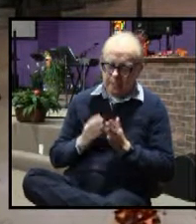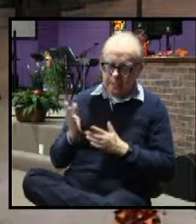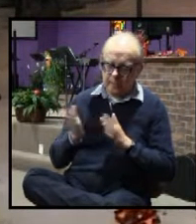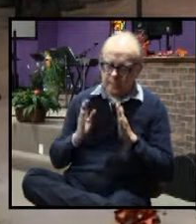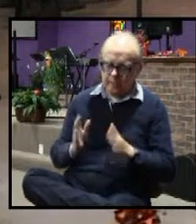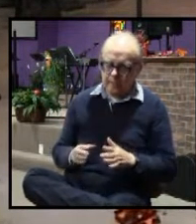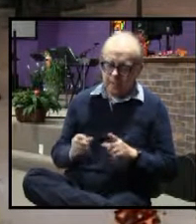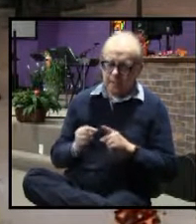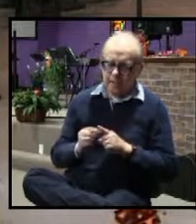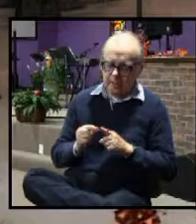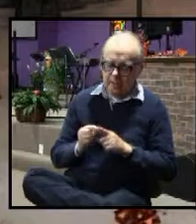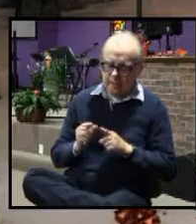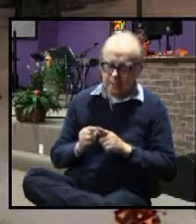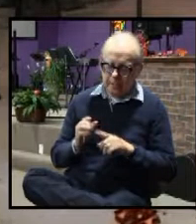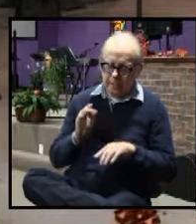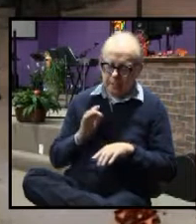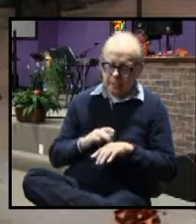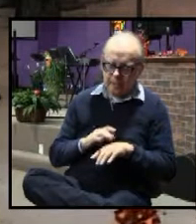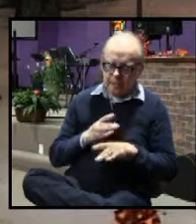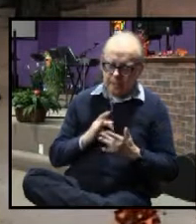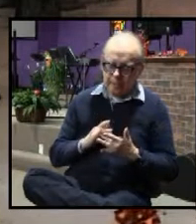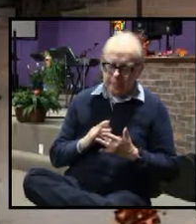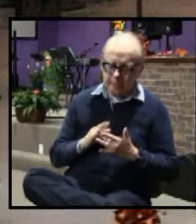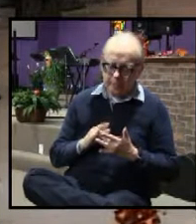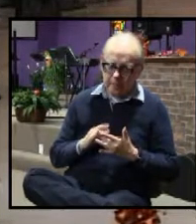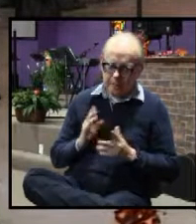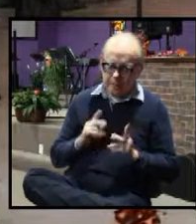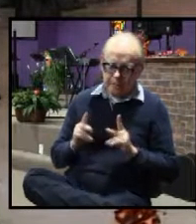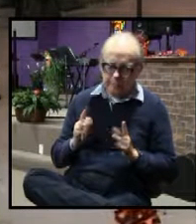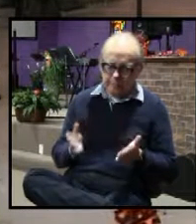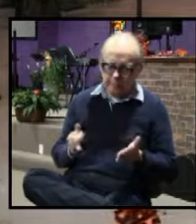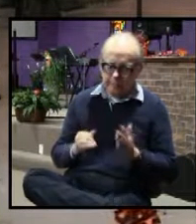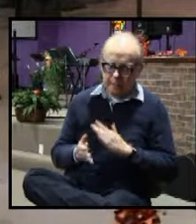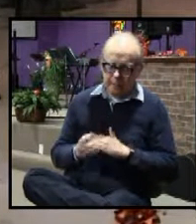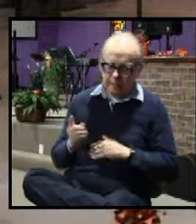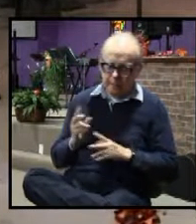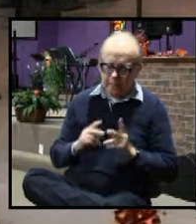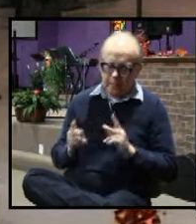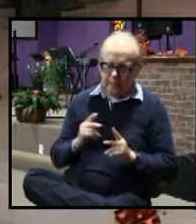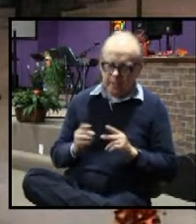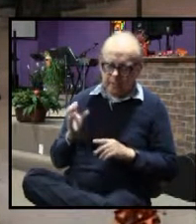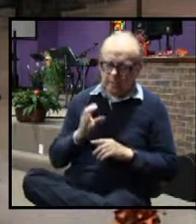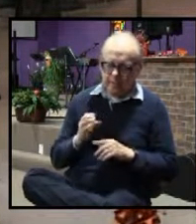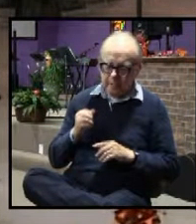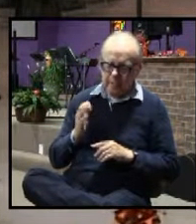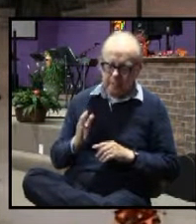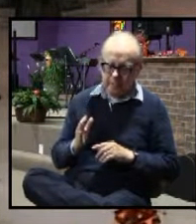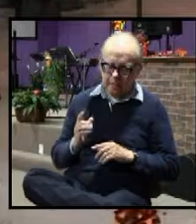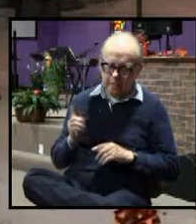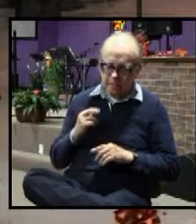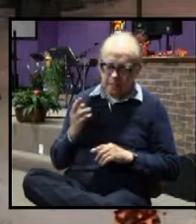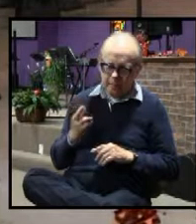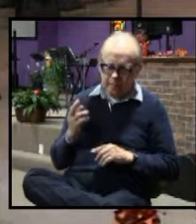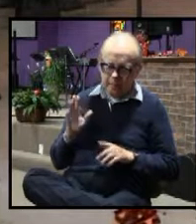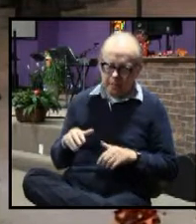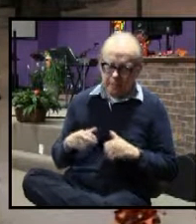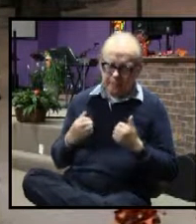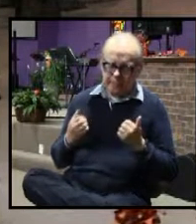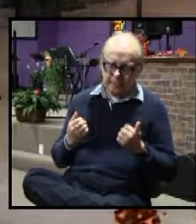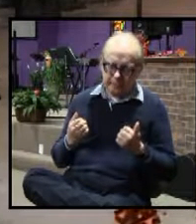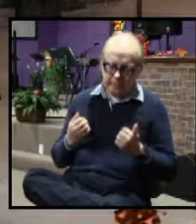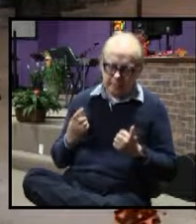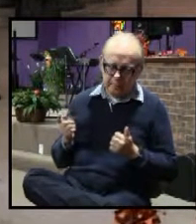message, your sermon, your words, God, would have reached and touched the hearts of those that are here this morning. For those that are searching, God, for a purpose in